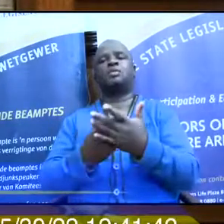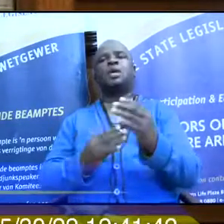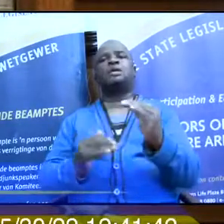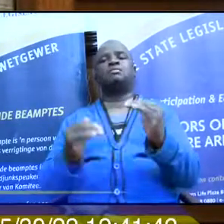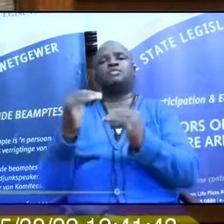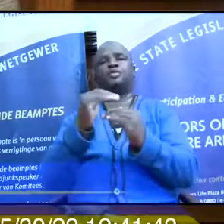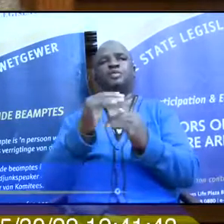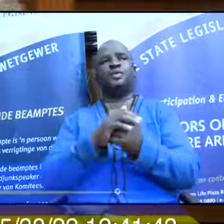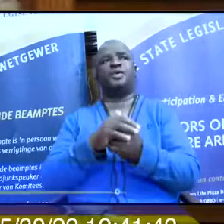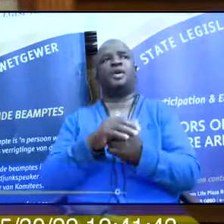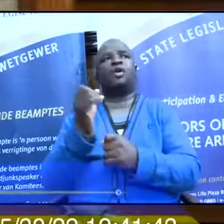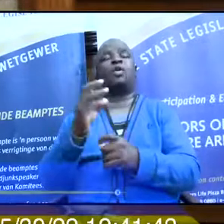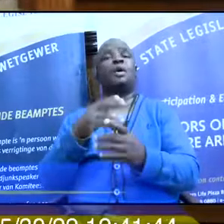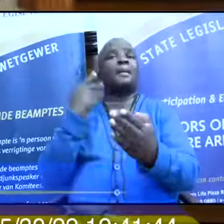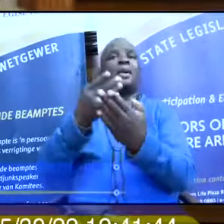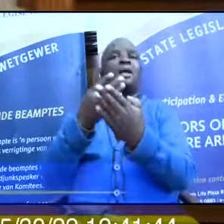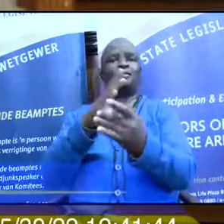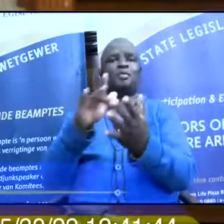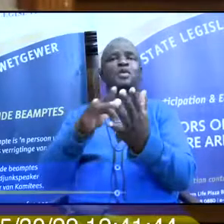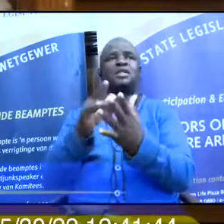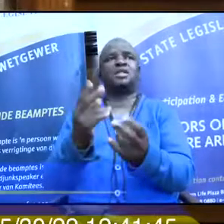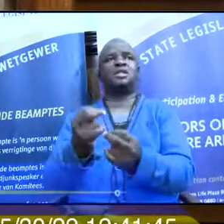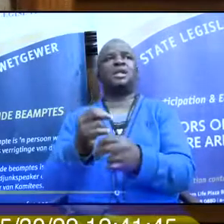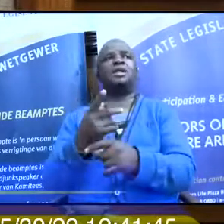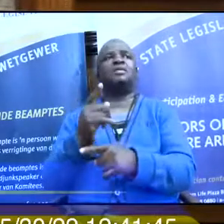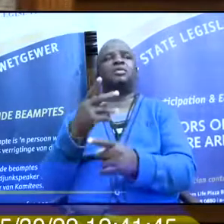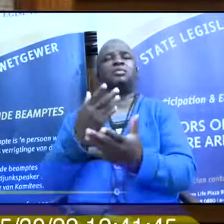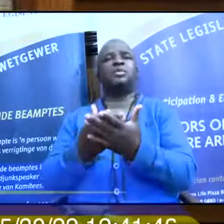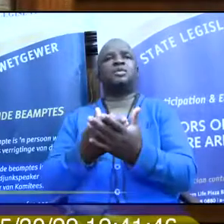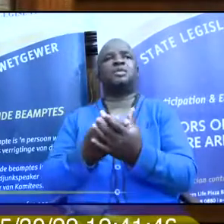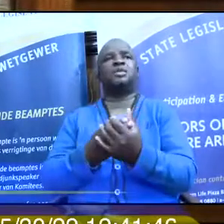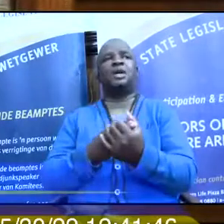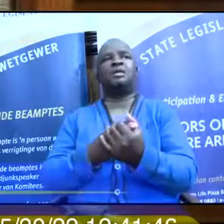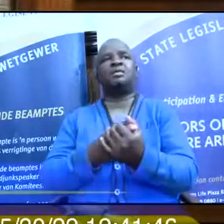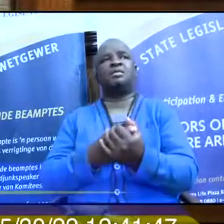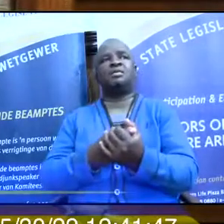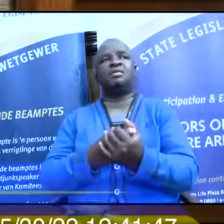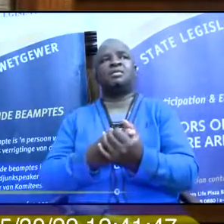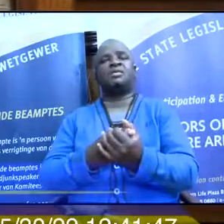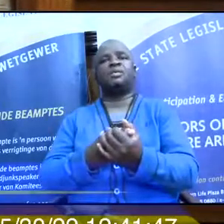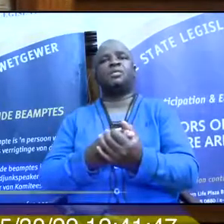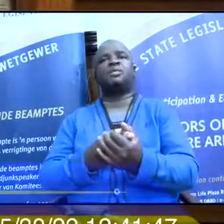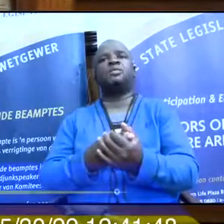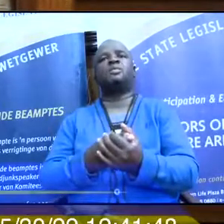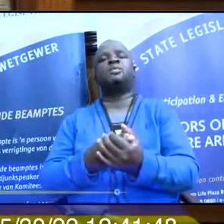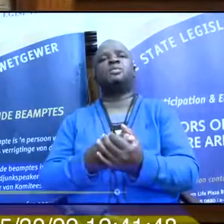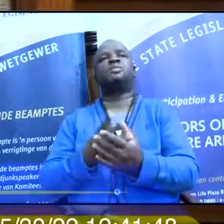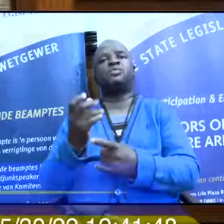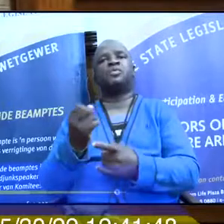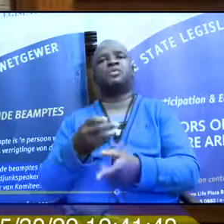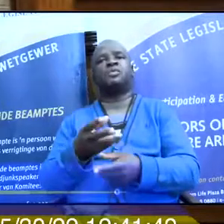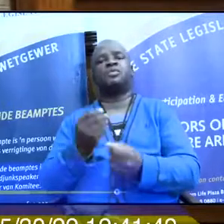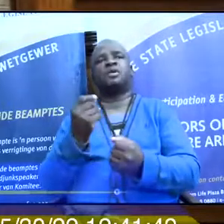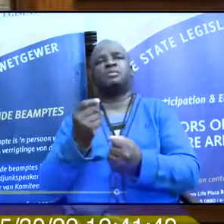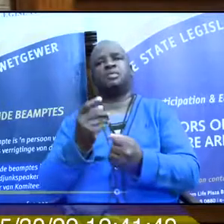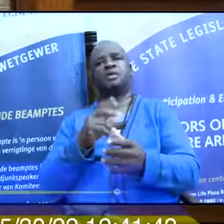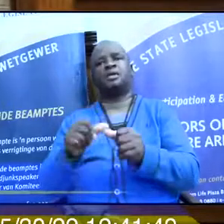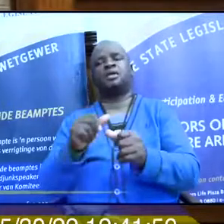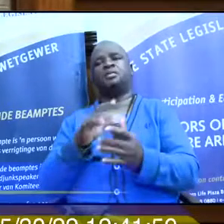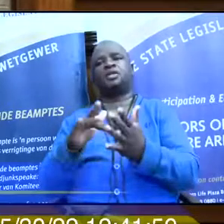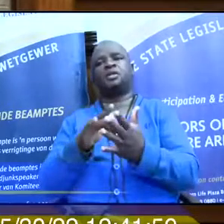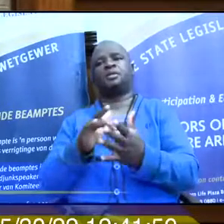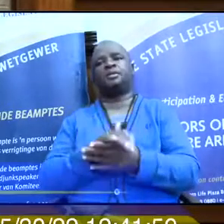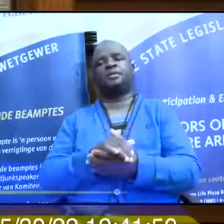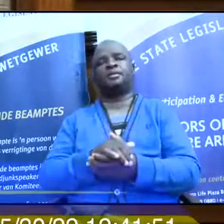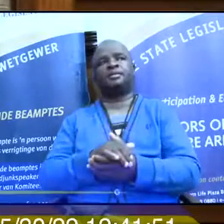promoted or apply for those positions so that they're able to can to can be in a better position in their different